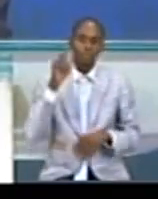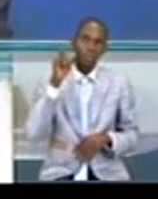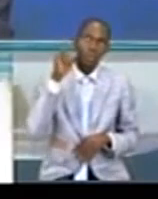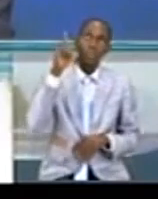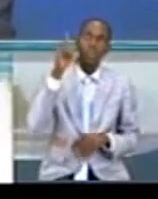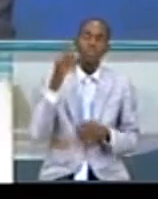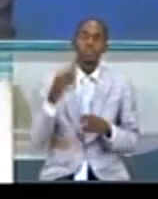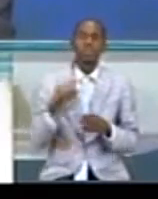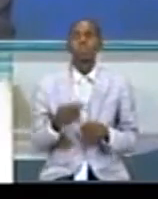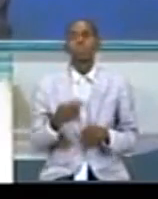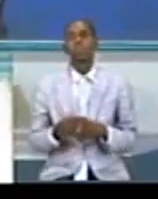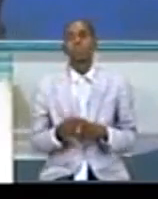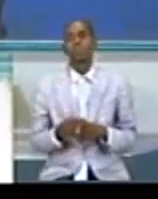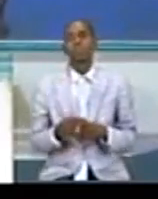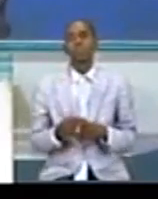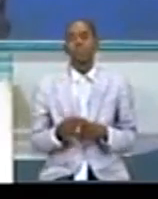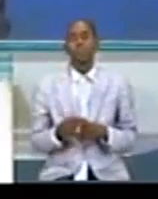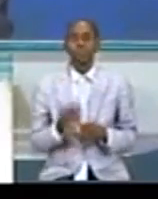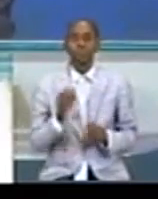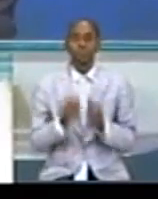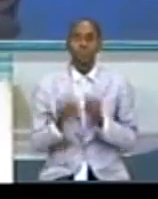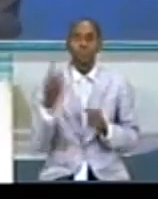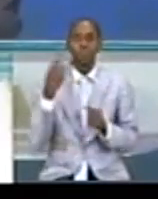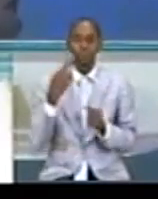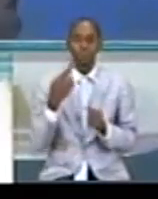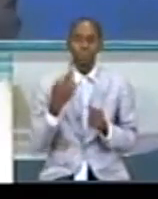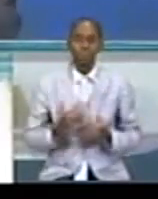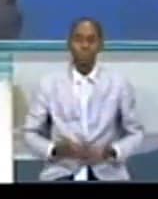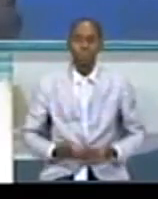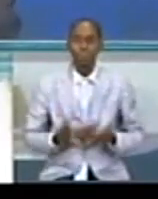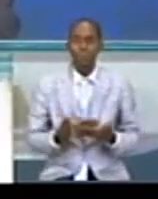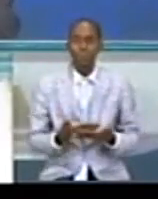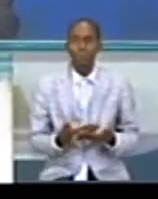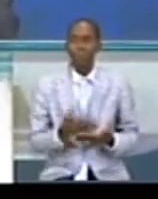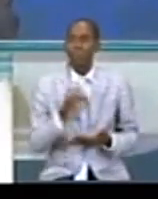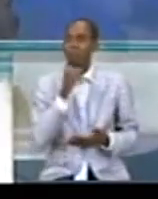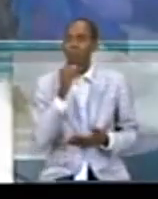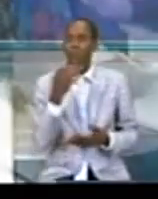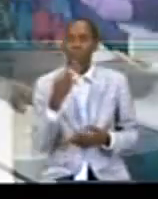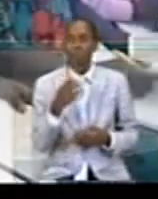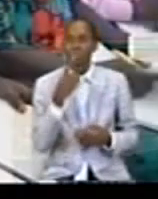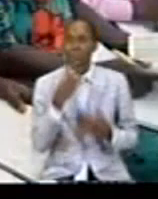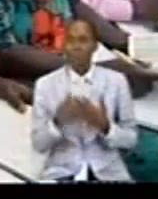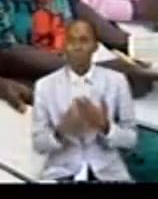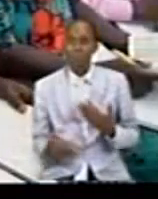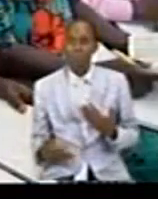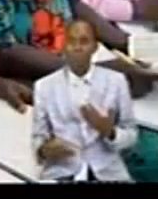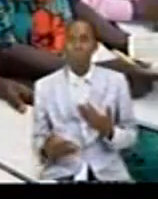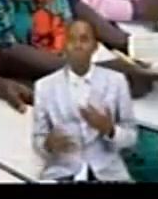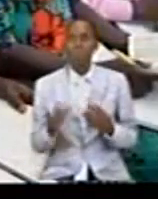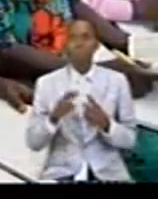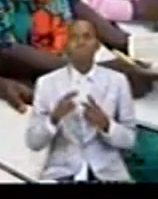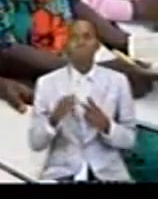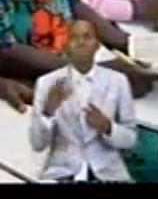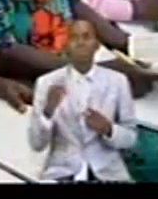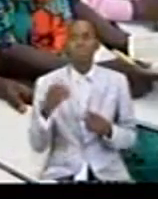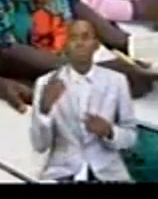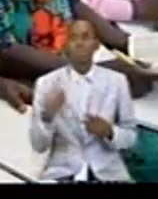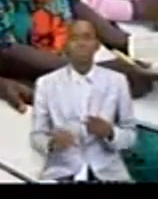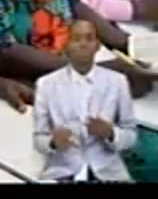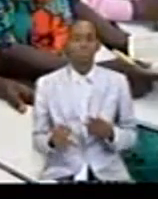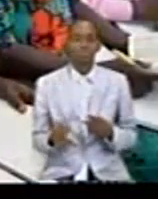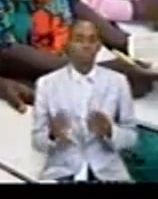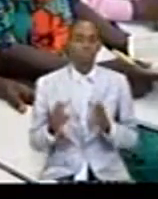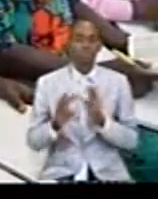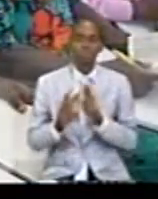his name, which were born not of blood, nor of the will of the flesh, nor